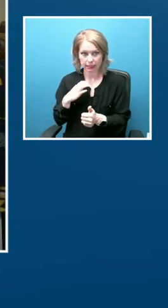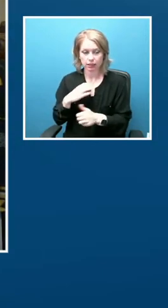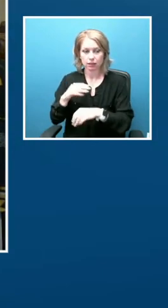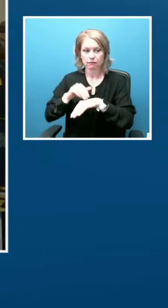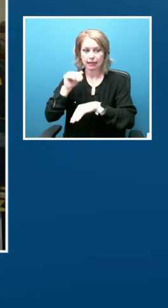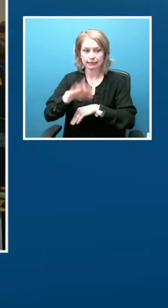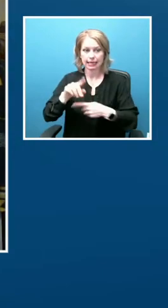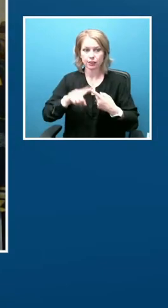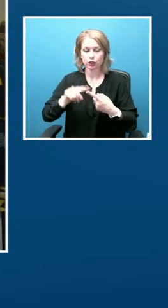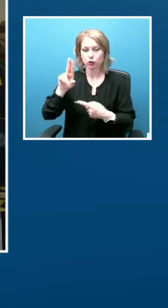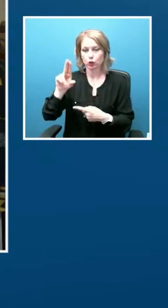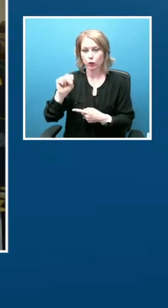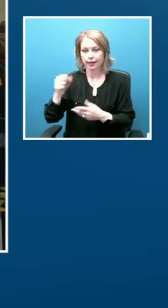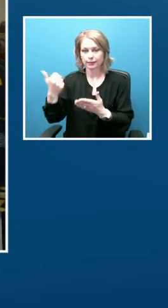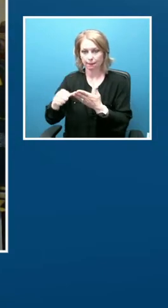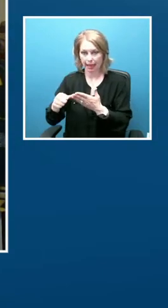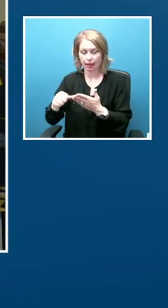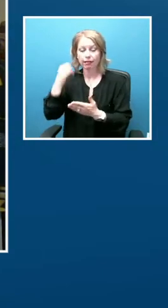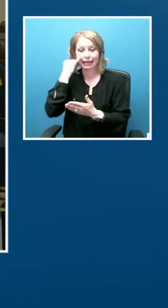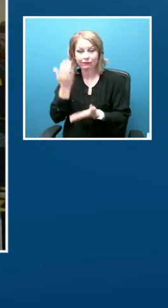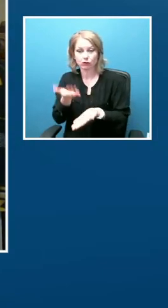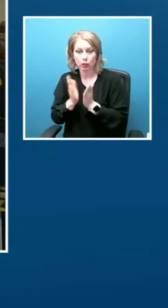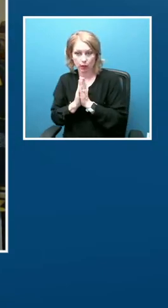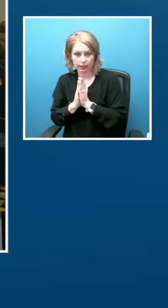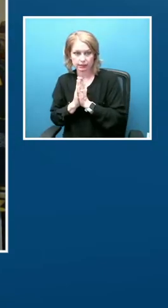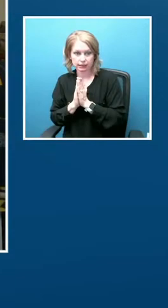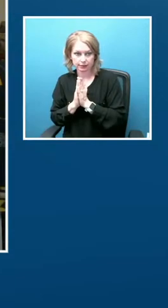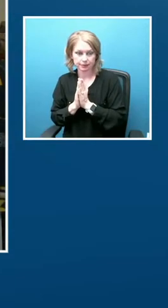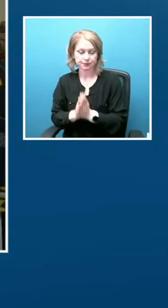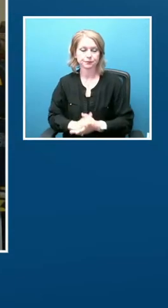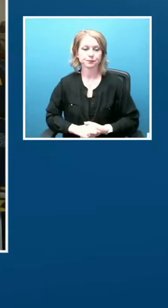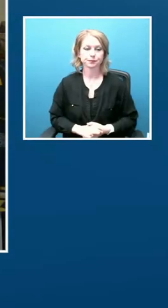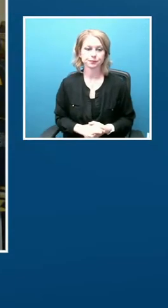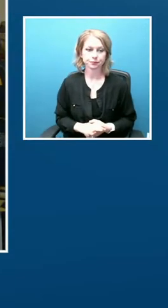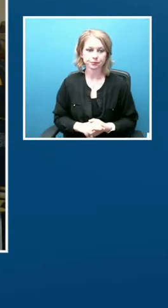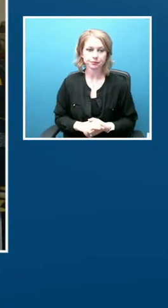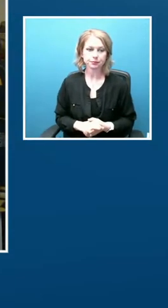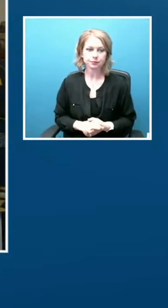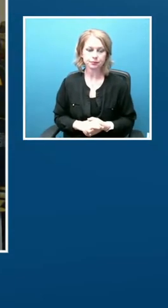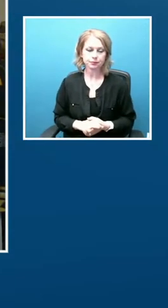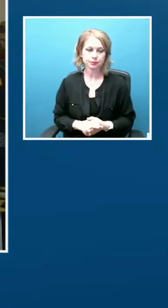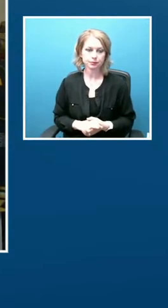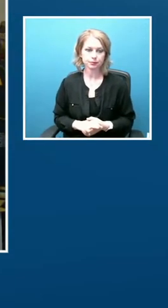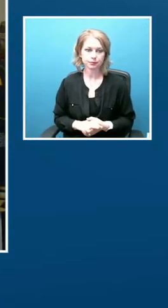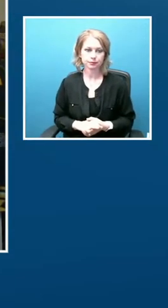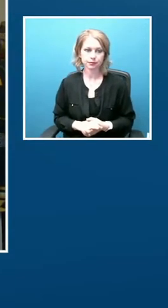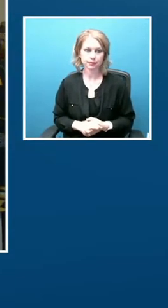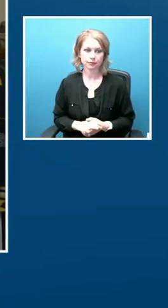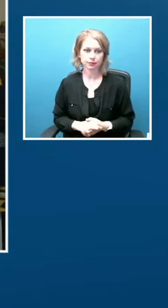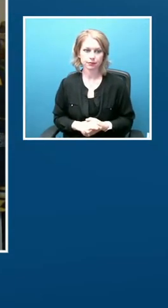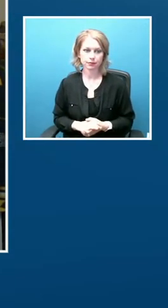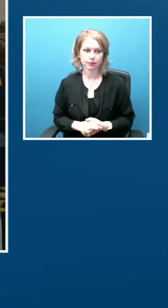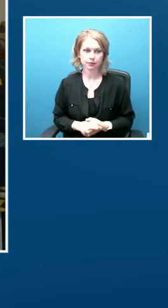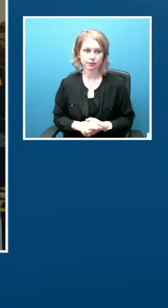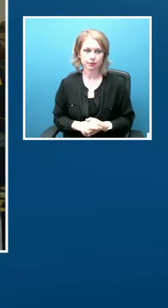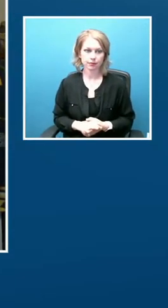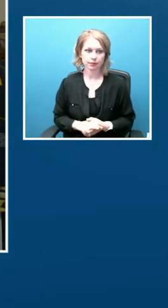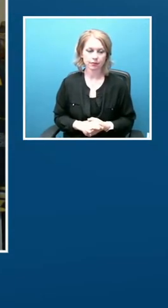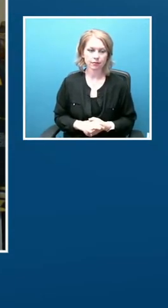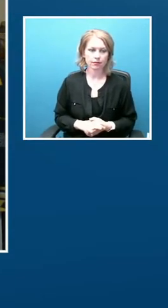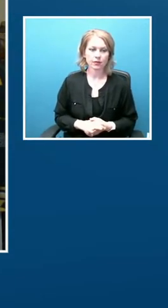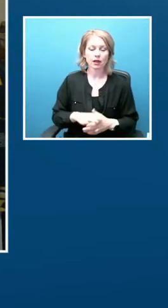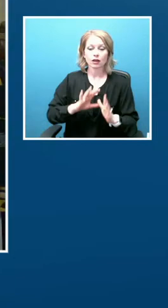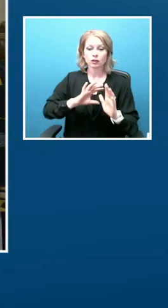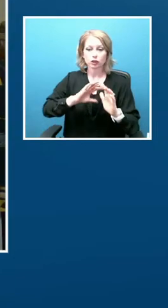those that requested their correspondence be received in that manner. It is undisputed that the challengers and the